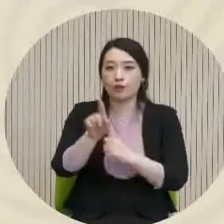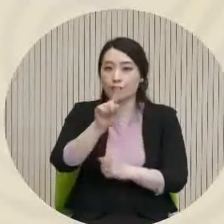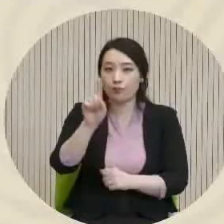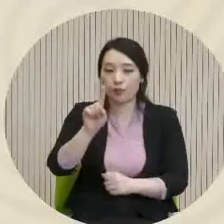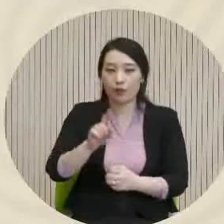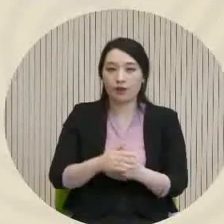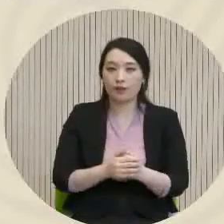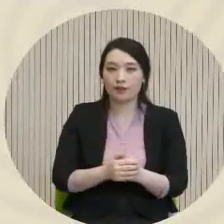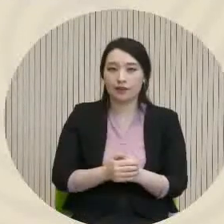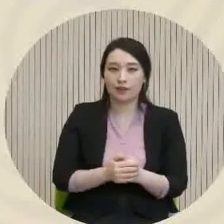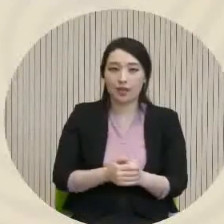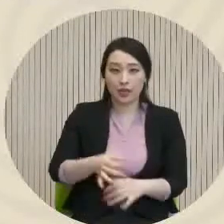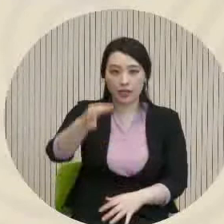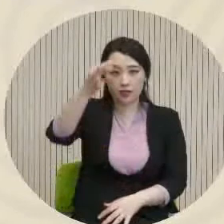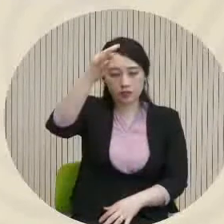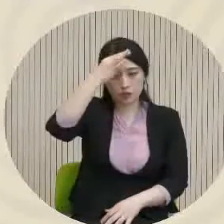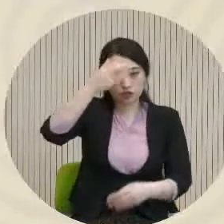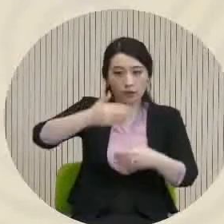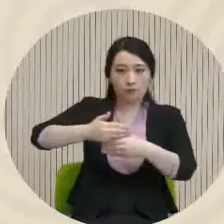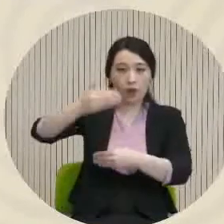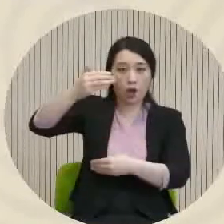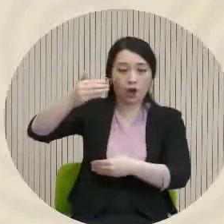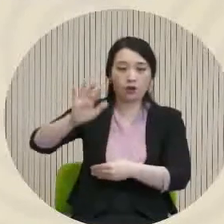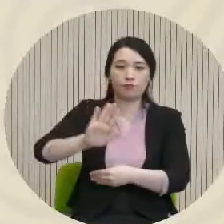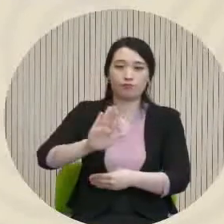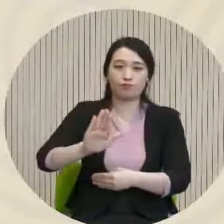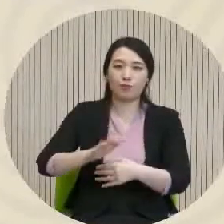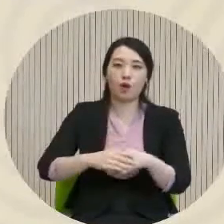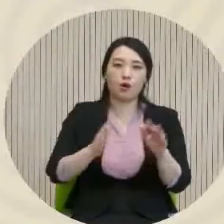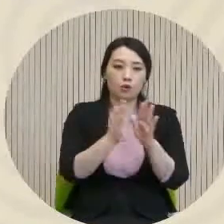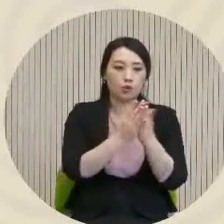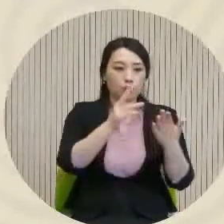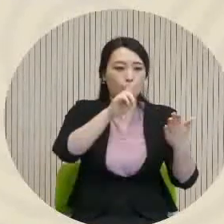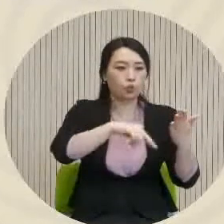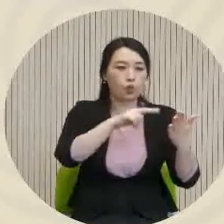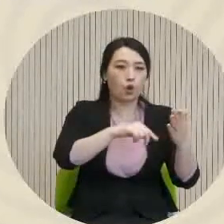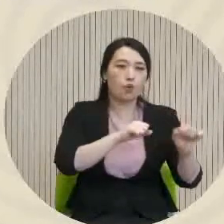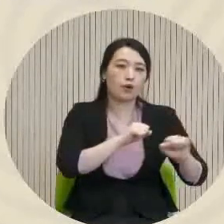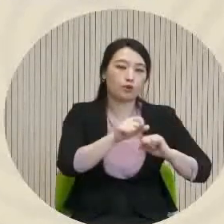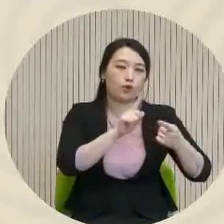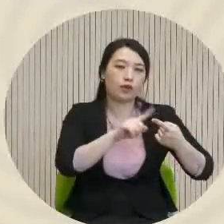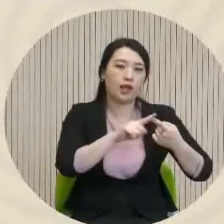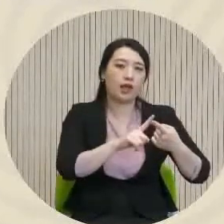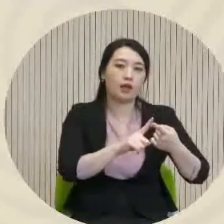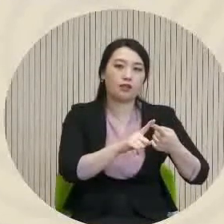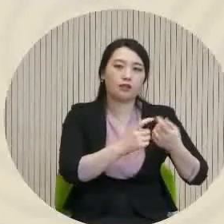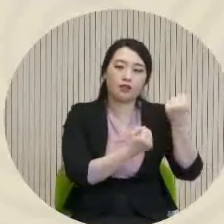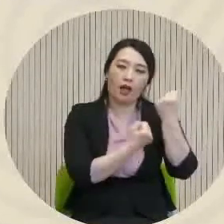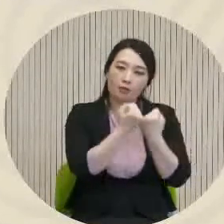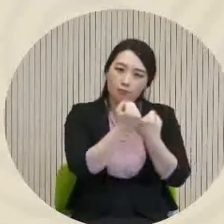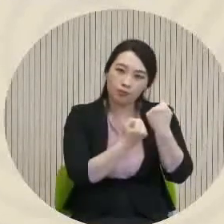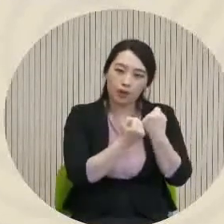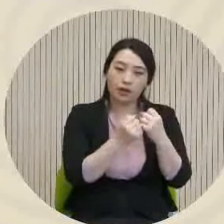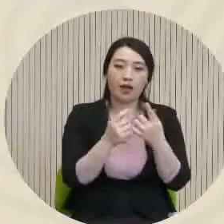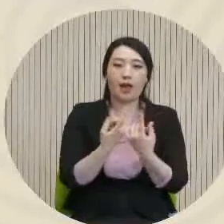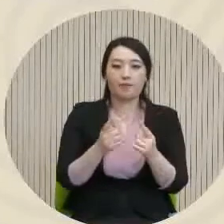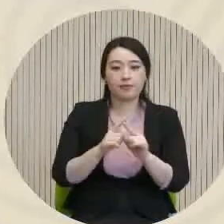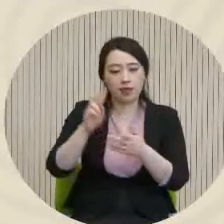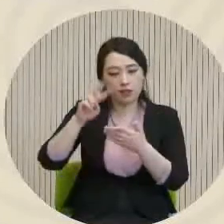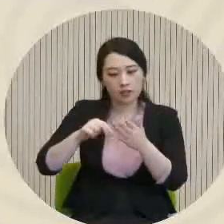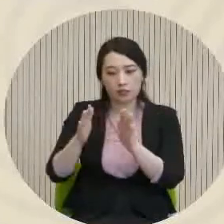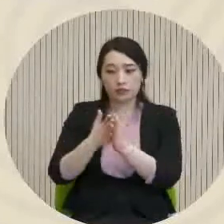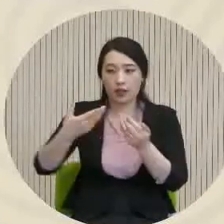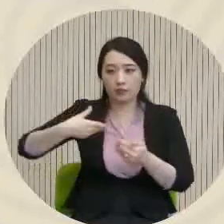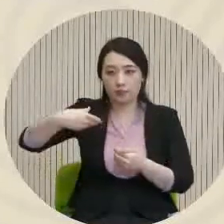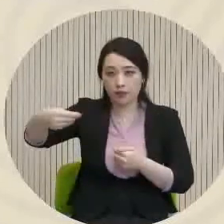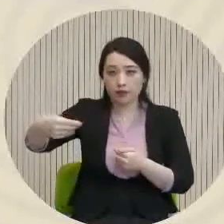The program was not participated by more children because the reading